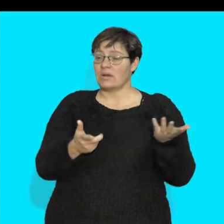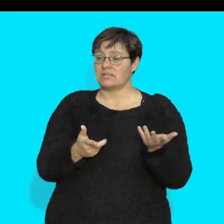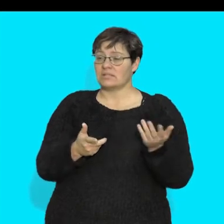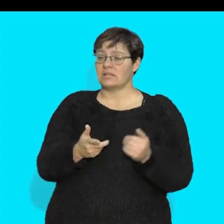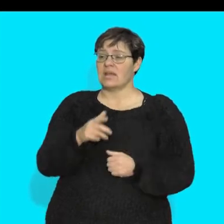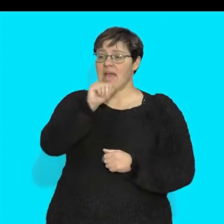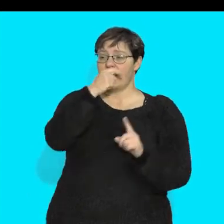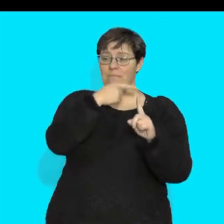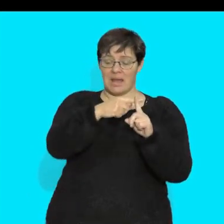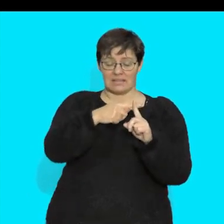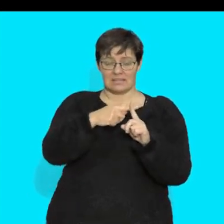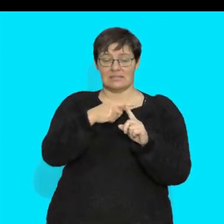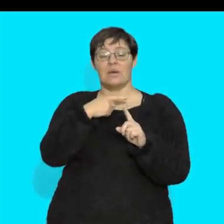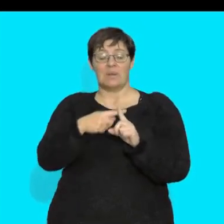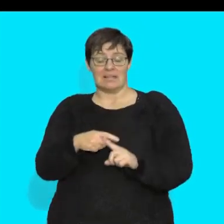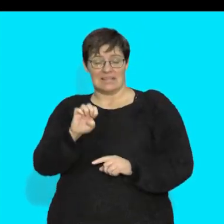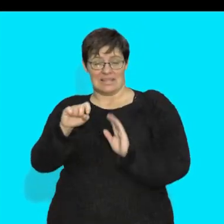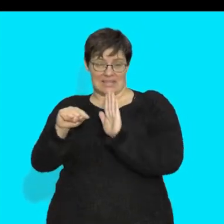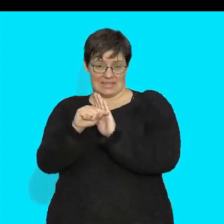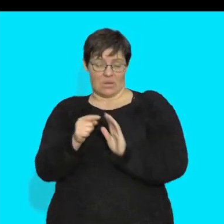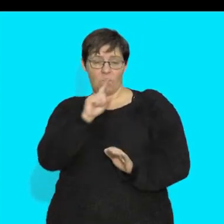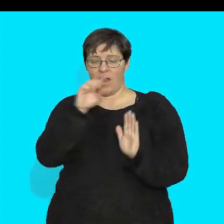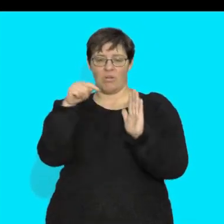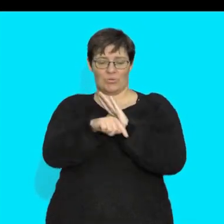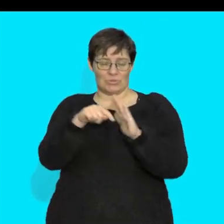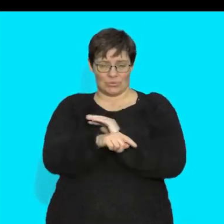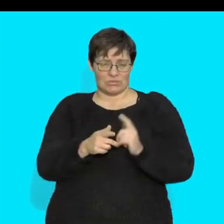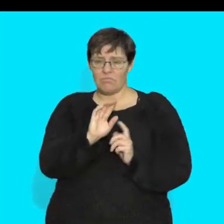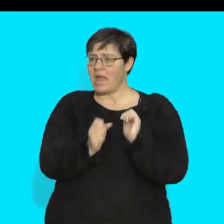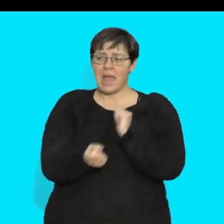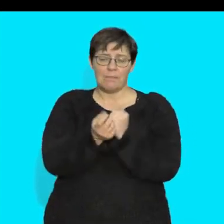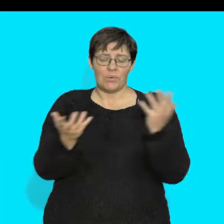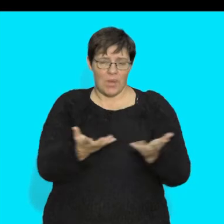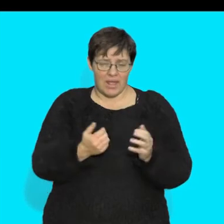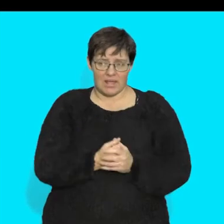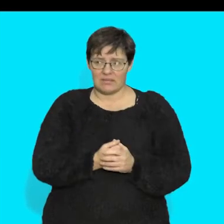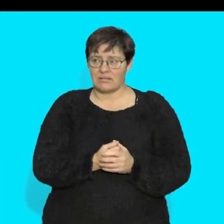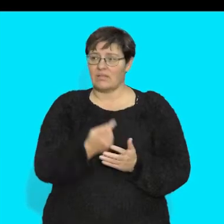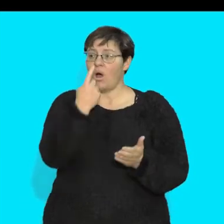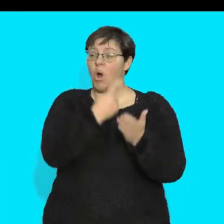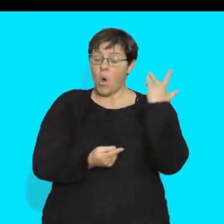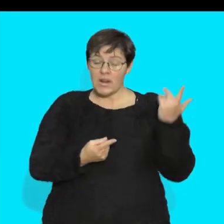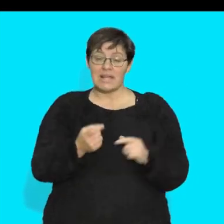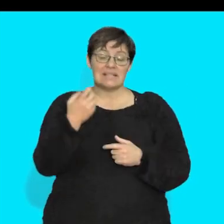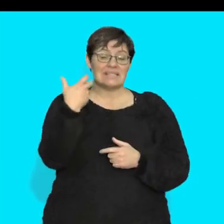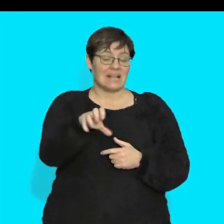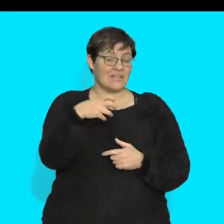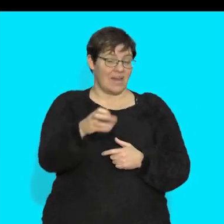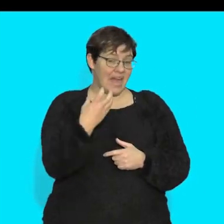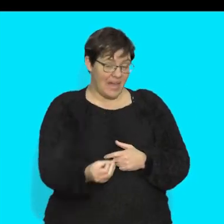as the electron over there. So where do you think that's happening? Well, the only place that we've